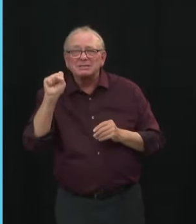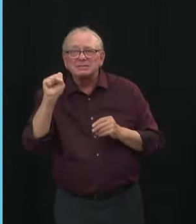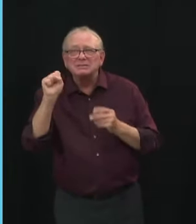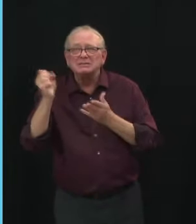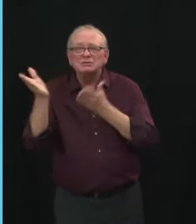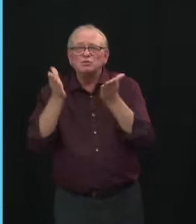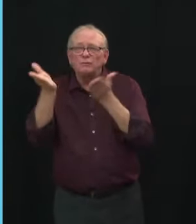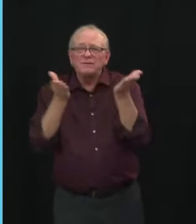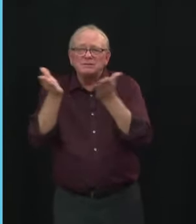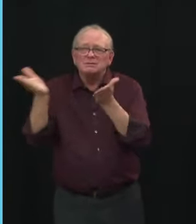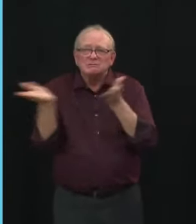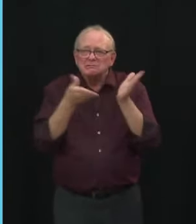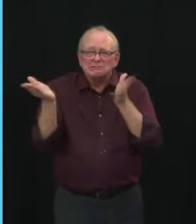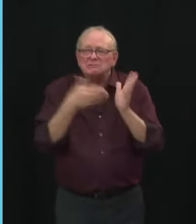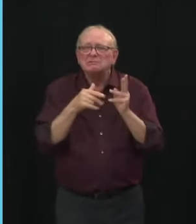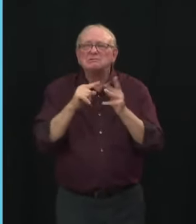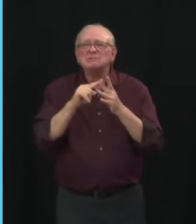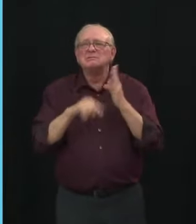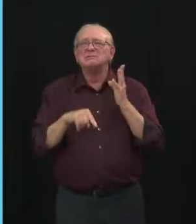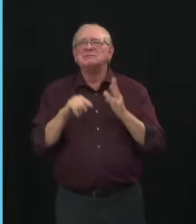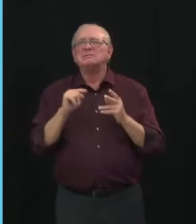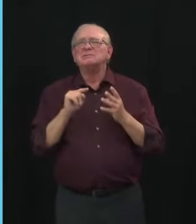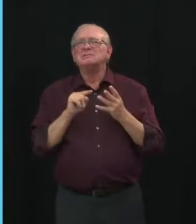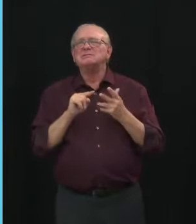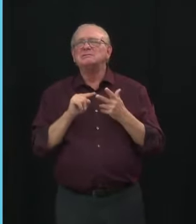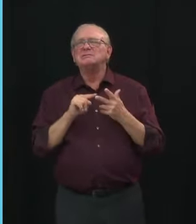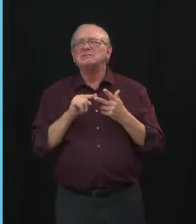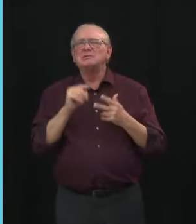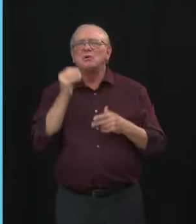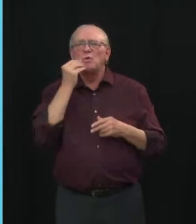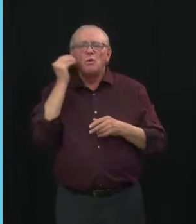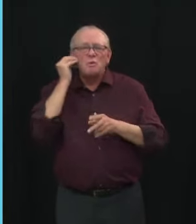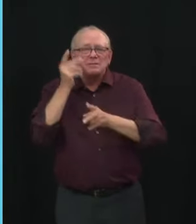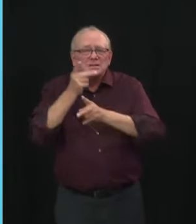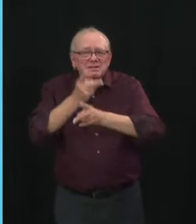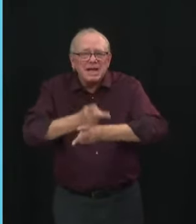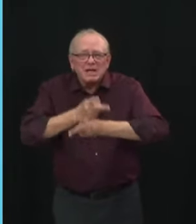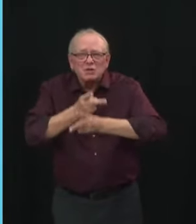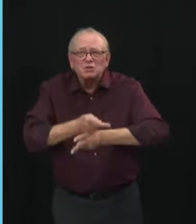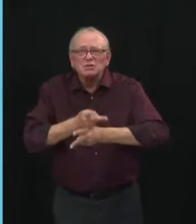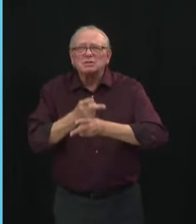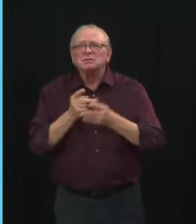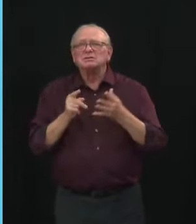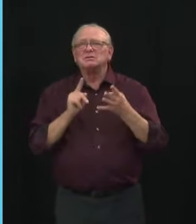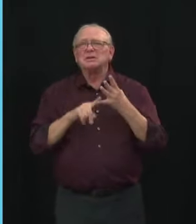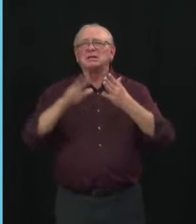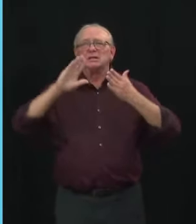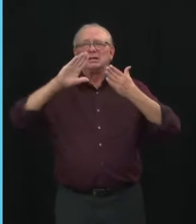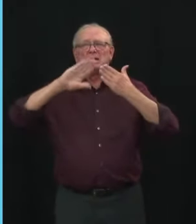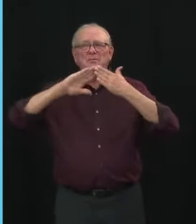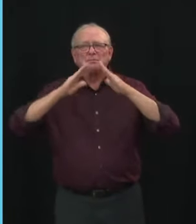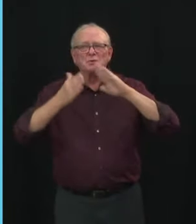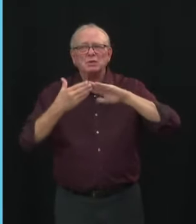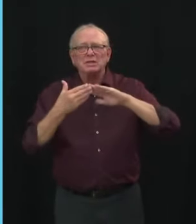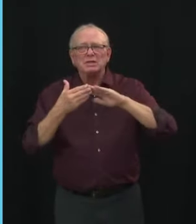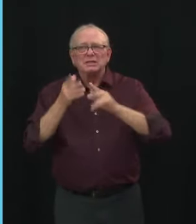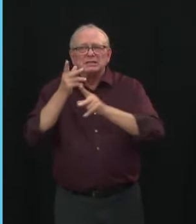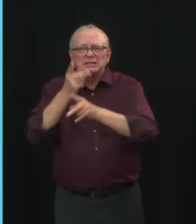funding, into home care, community care, and continuing care, because